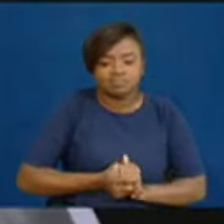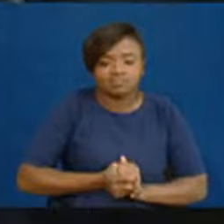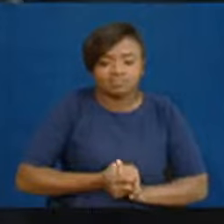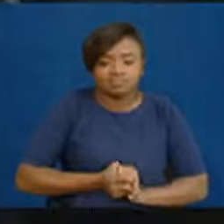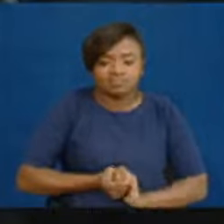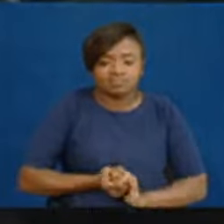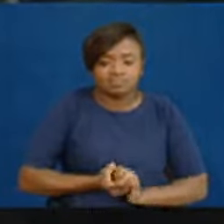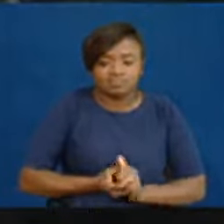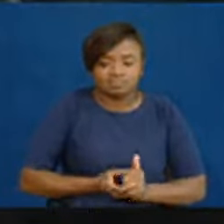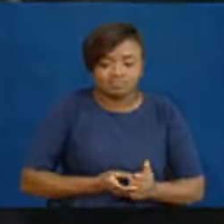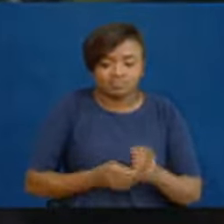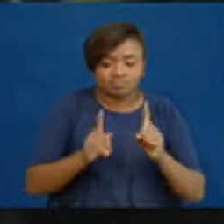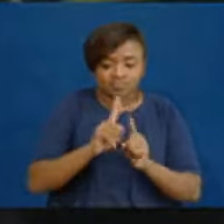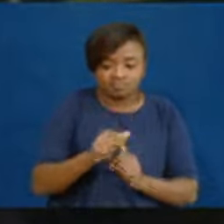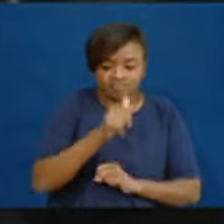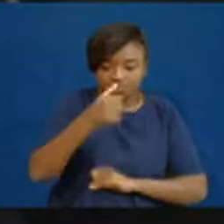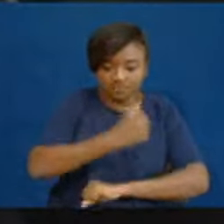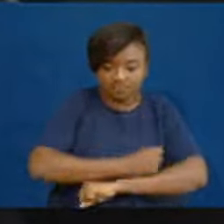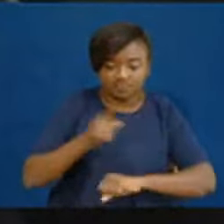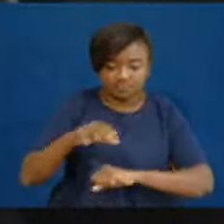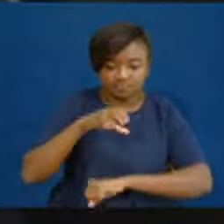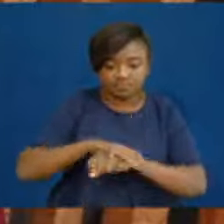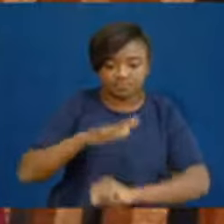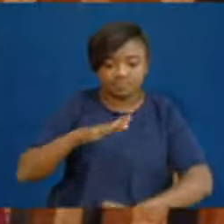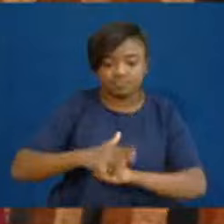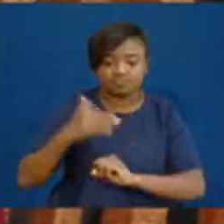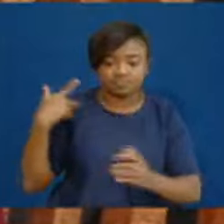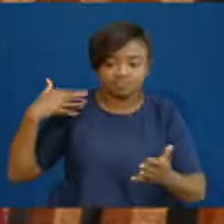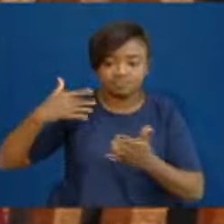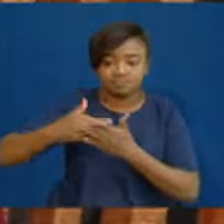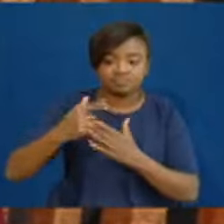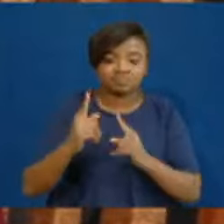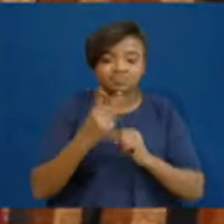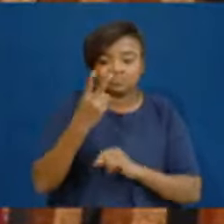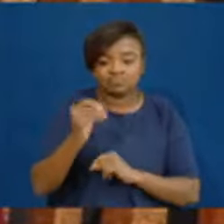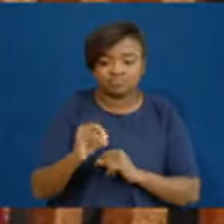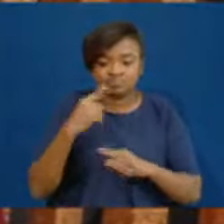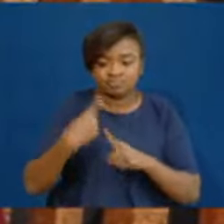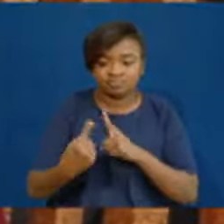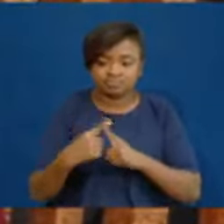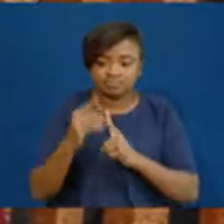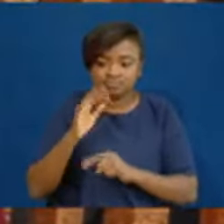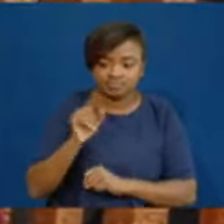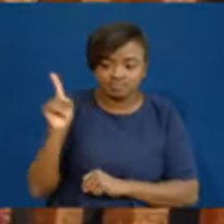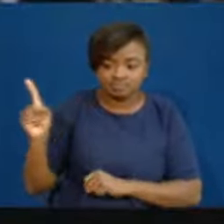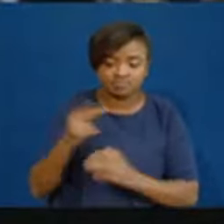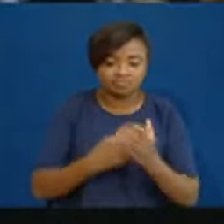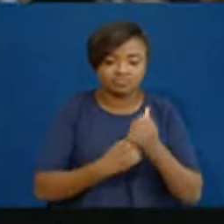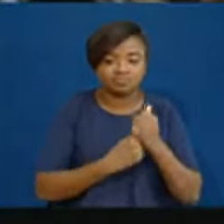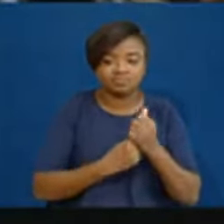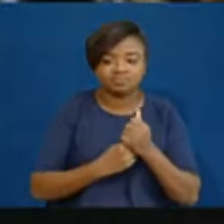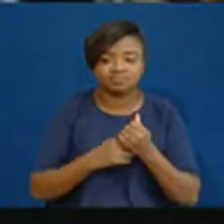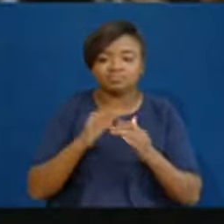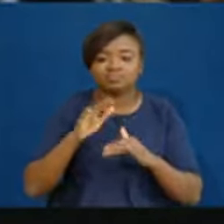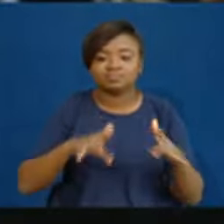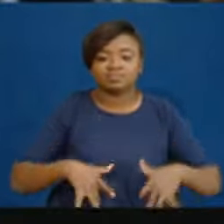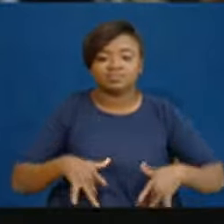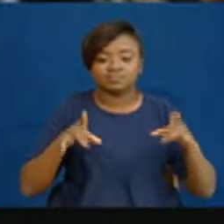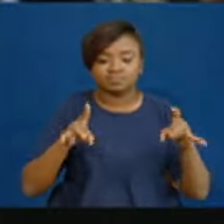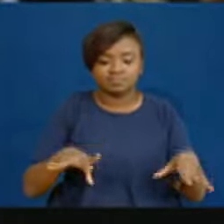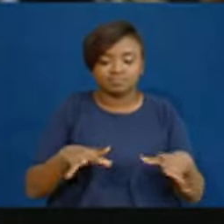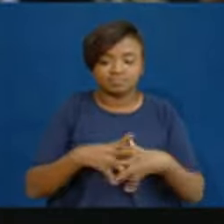is Kihate School, which has received support for over 20 years from the Australia-based philanthropist couple. There's a group